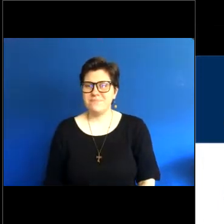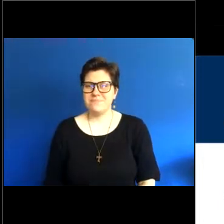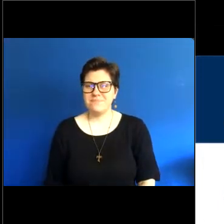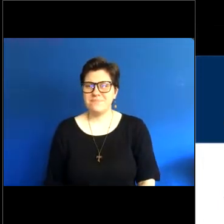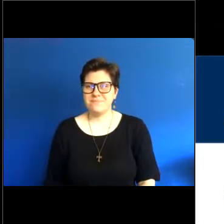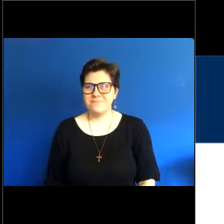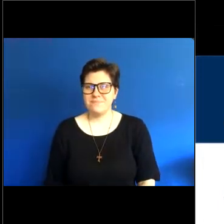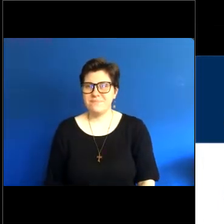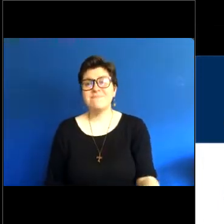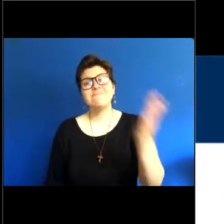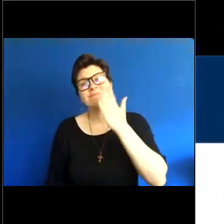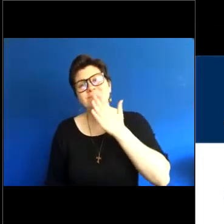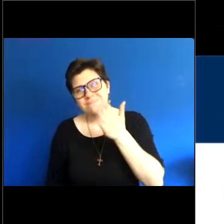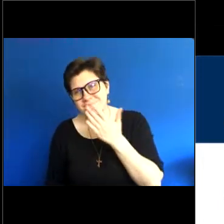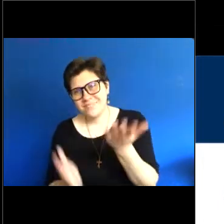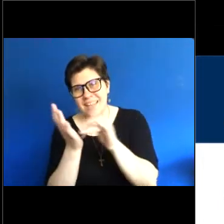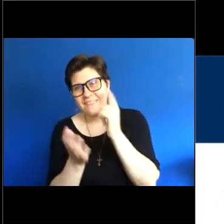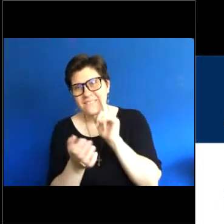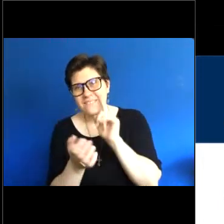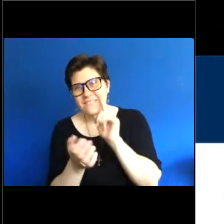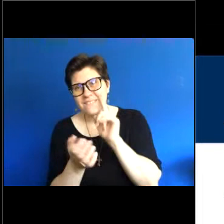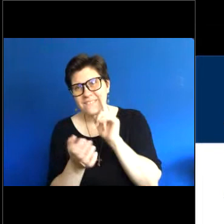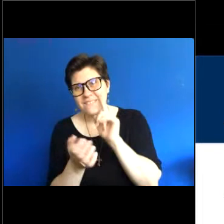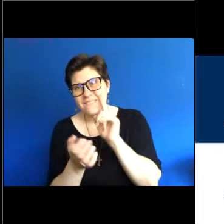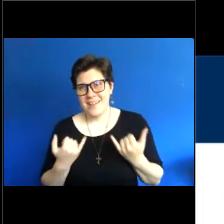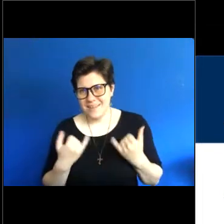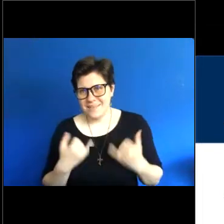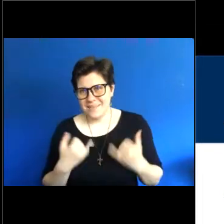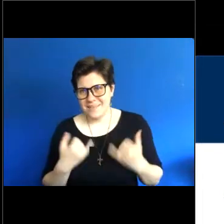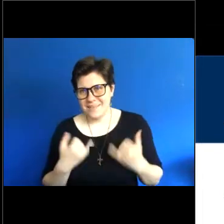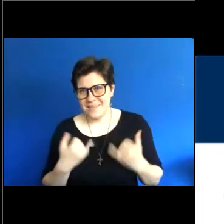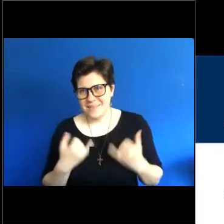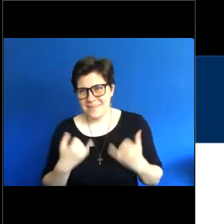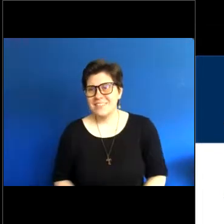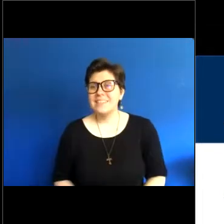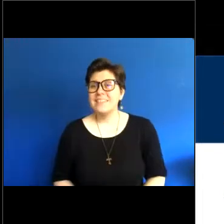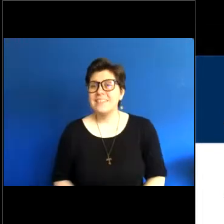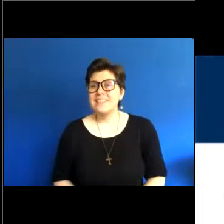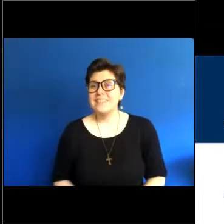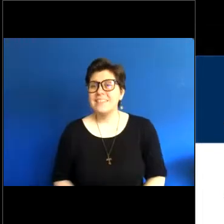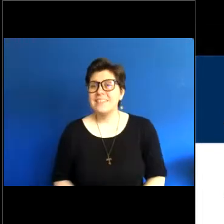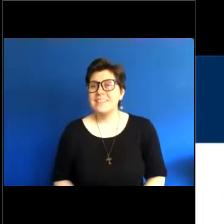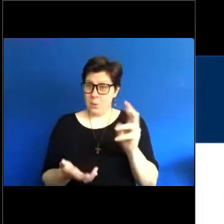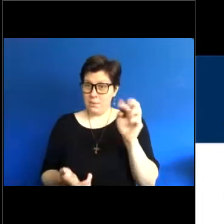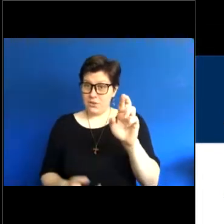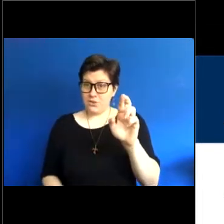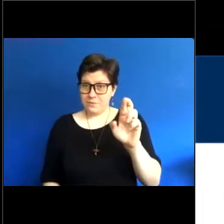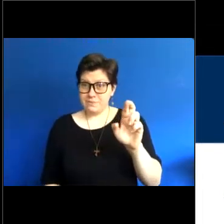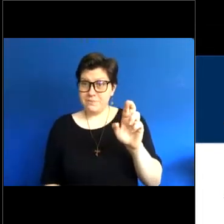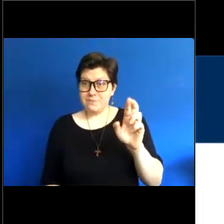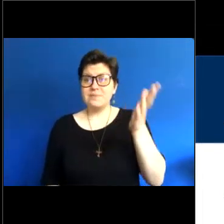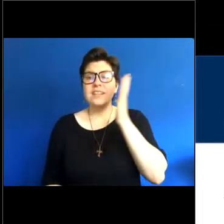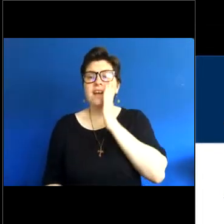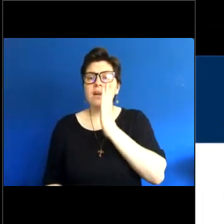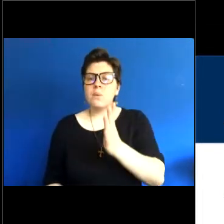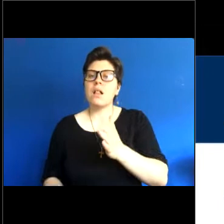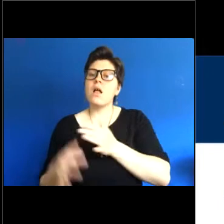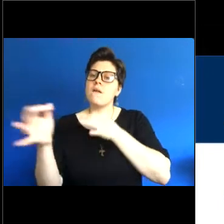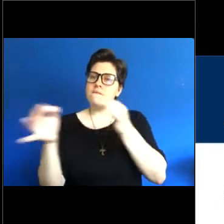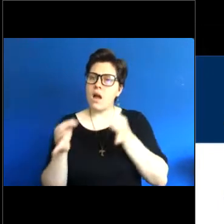So thank you everyone again for joining us today. So in this webinar today, we will define